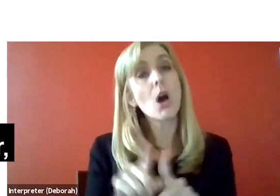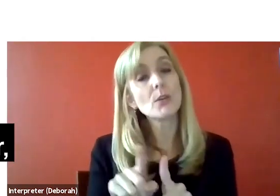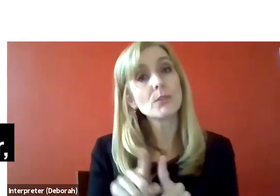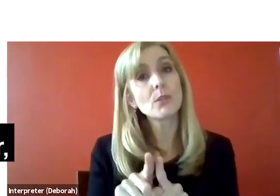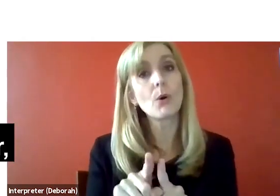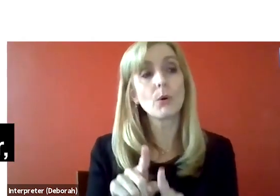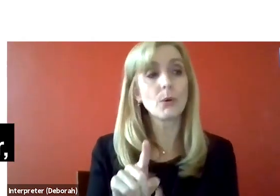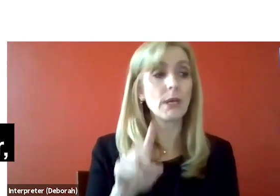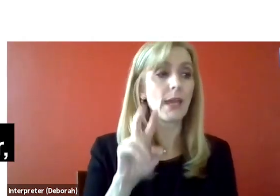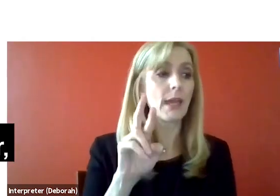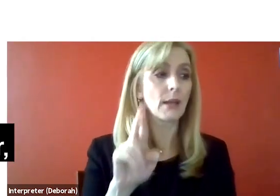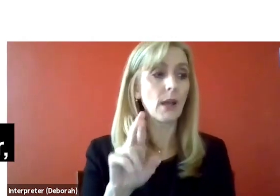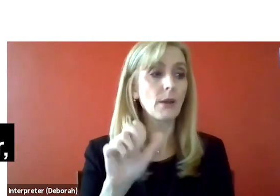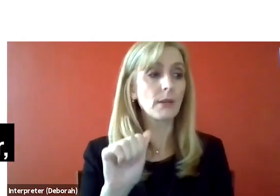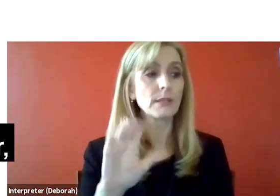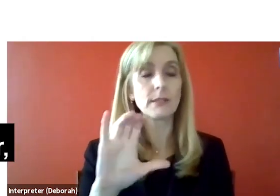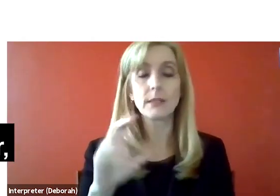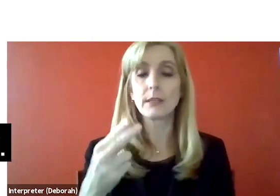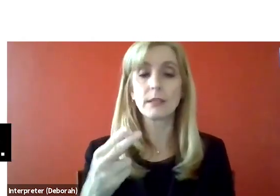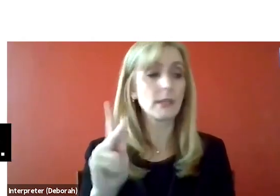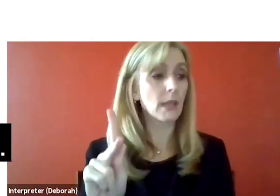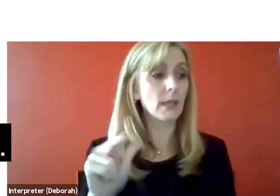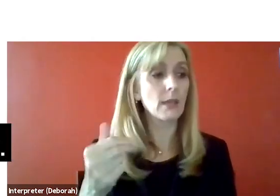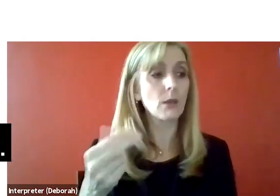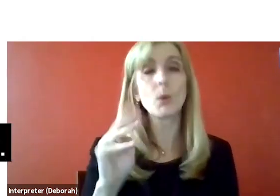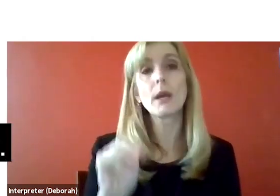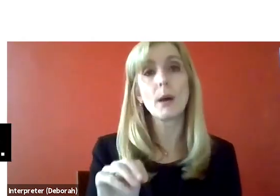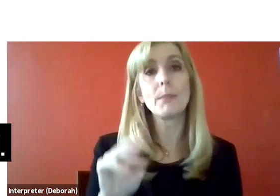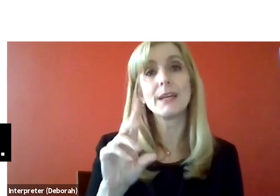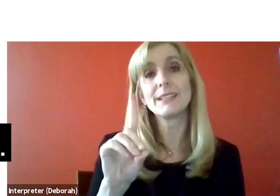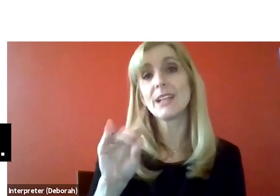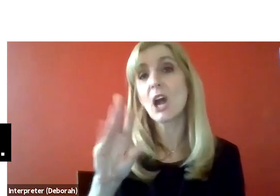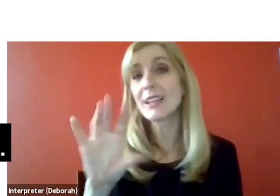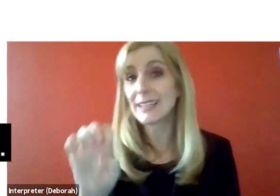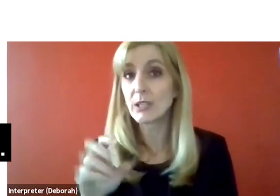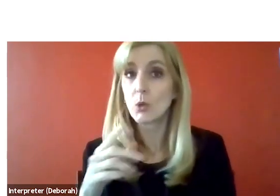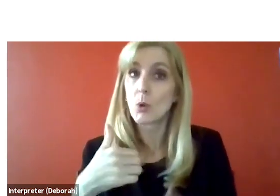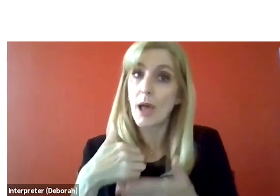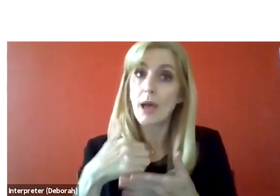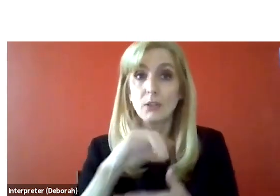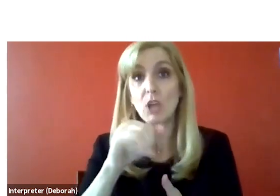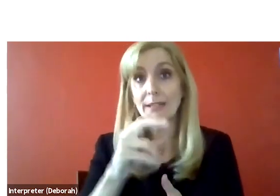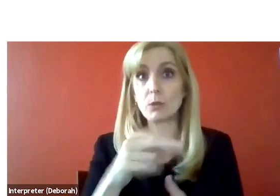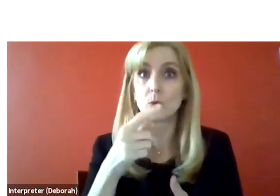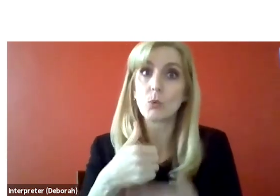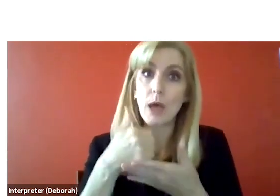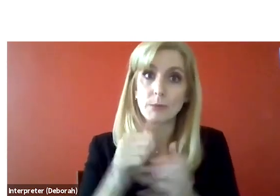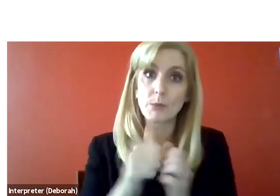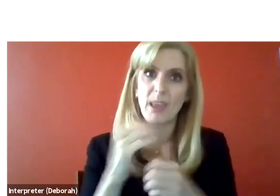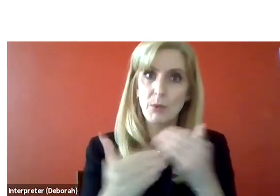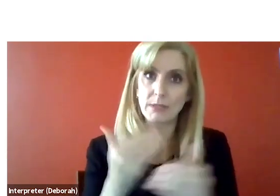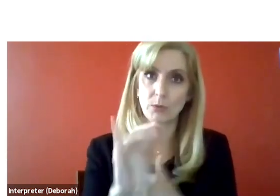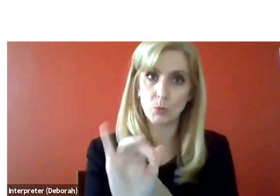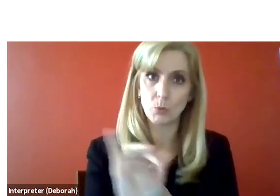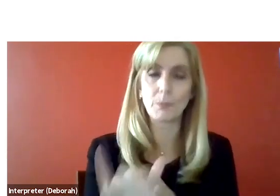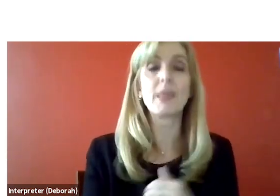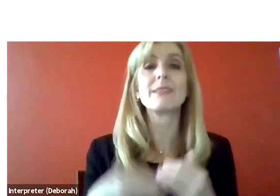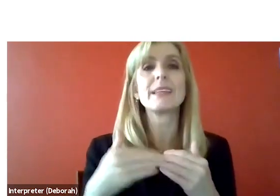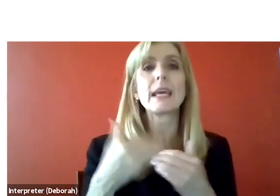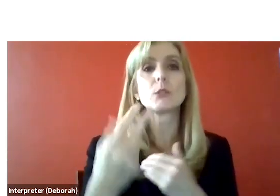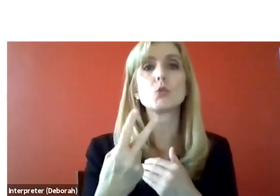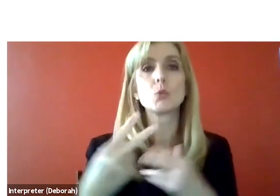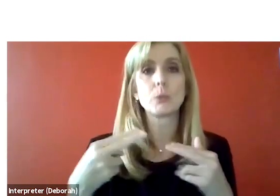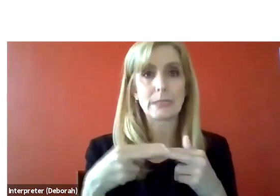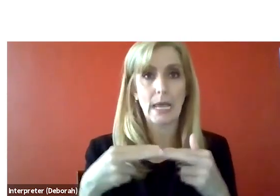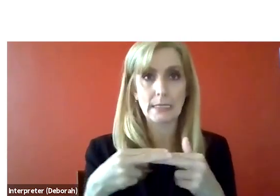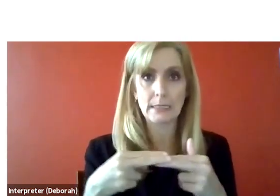Rackham, Darlene Ray Johnson in particular, who assists with that process as well. The next two slides, I wanted